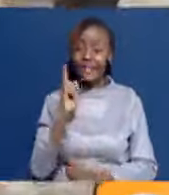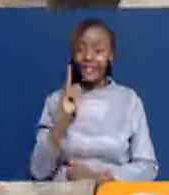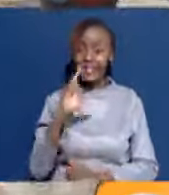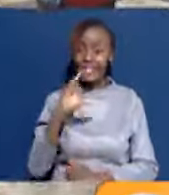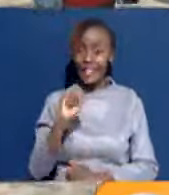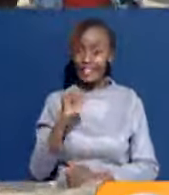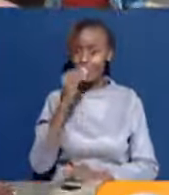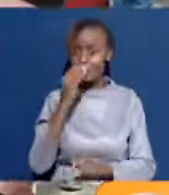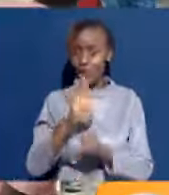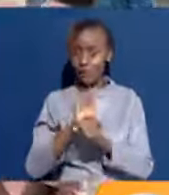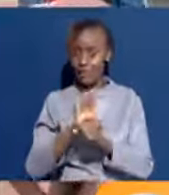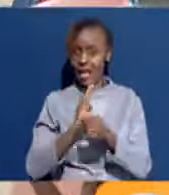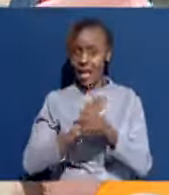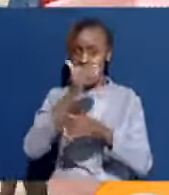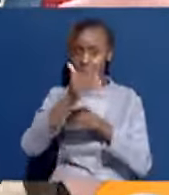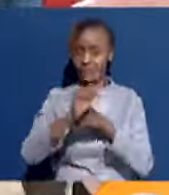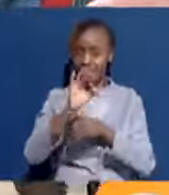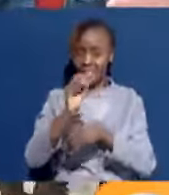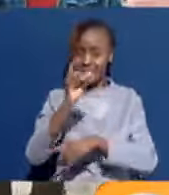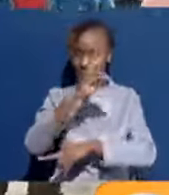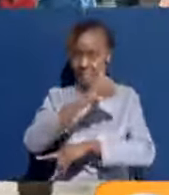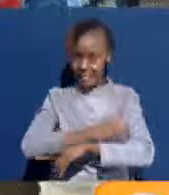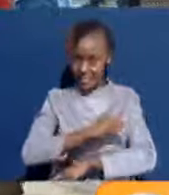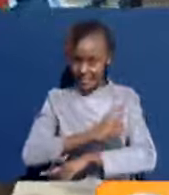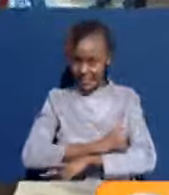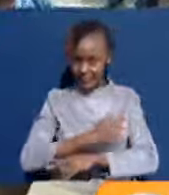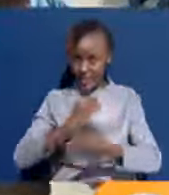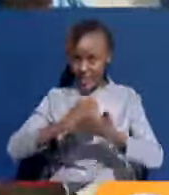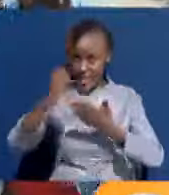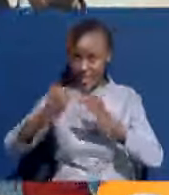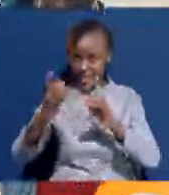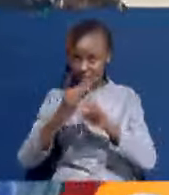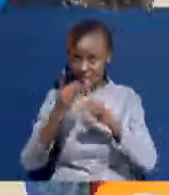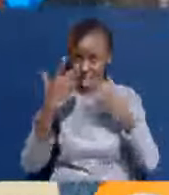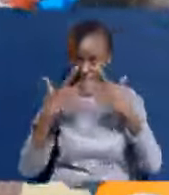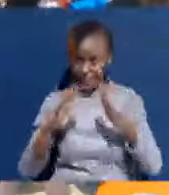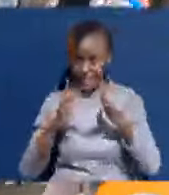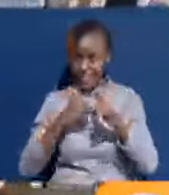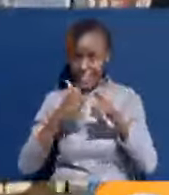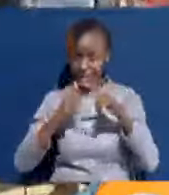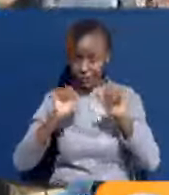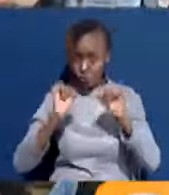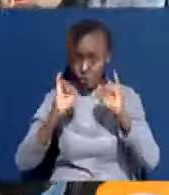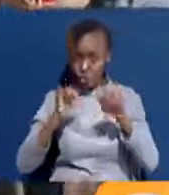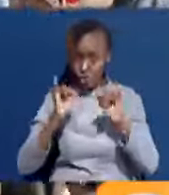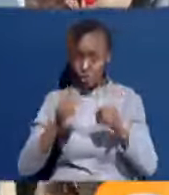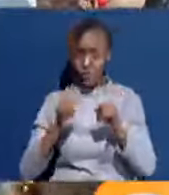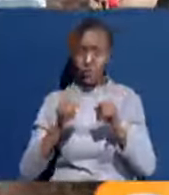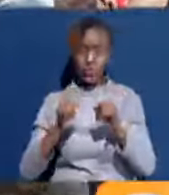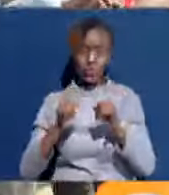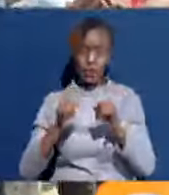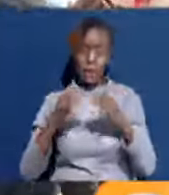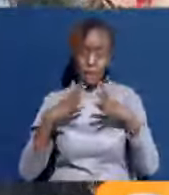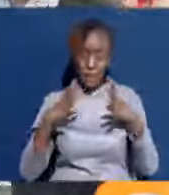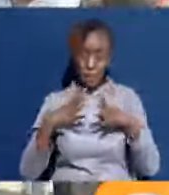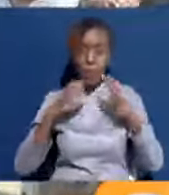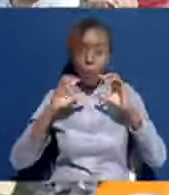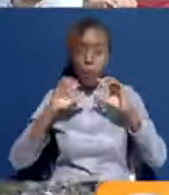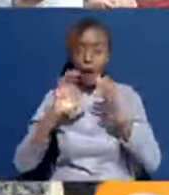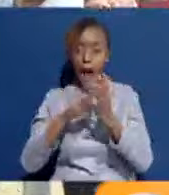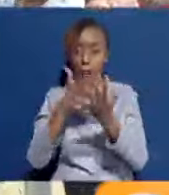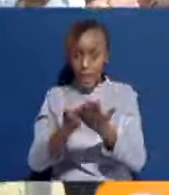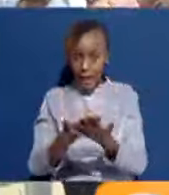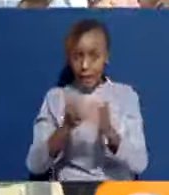days ultimatum for the collection of the passports, new applicants will be able to get their passports within